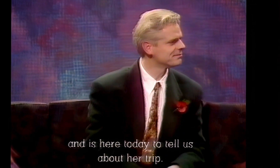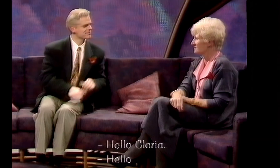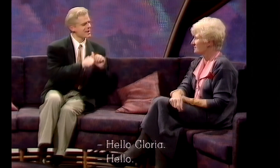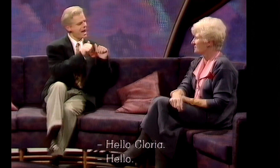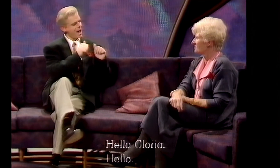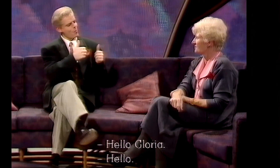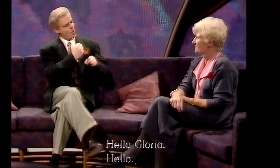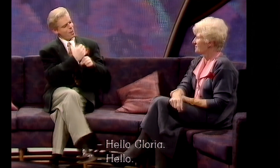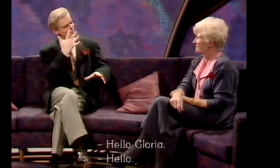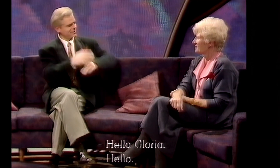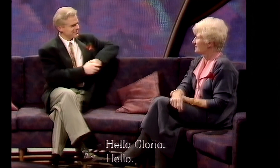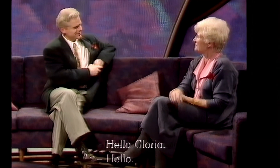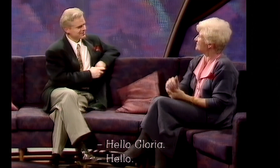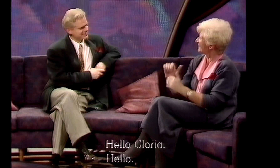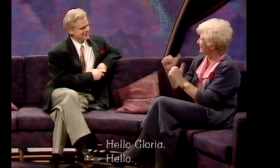Hello, Gloria.